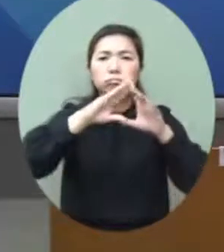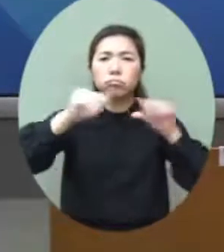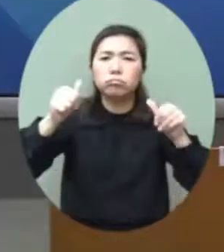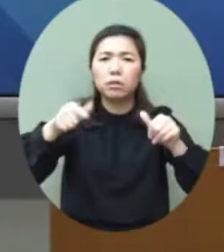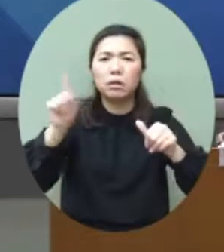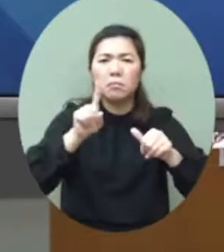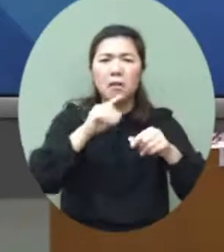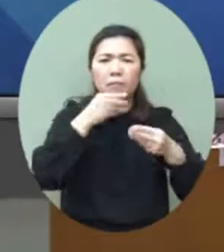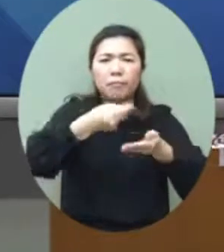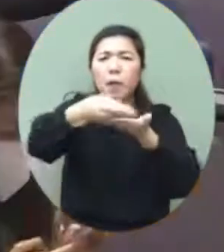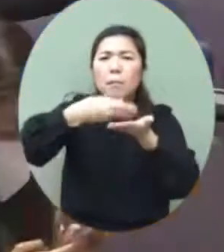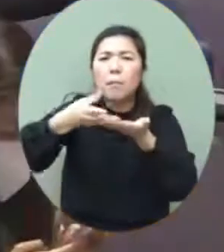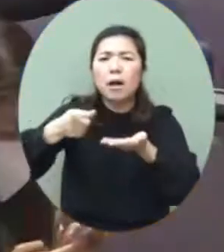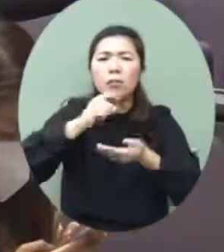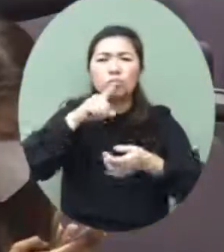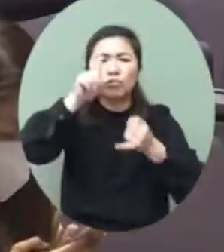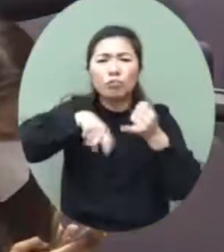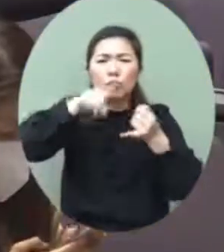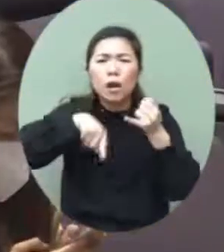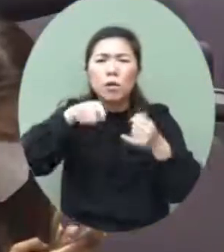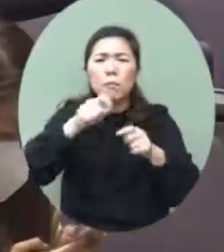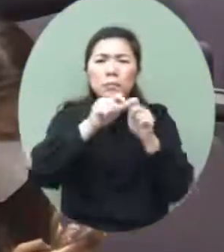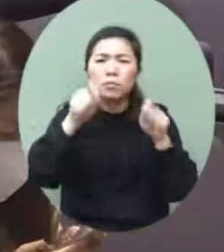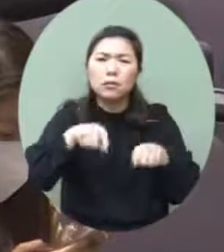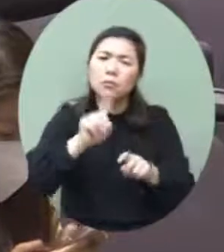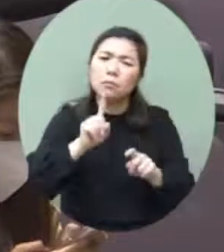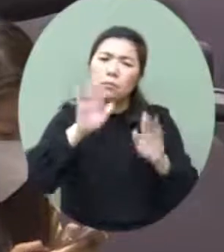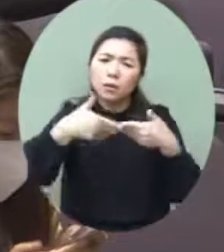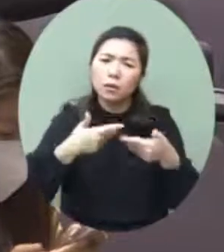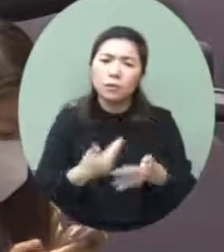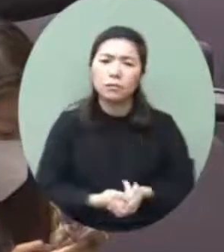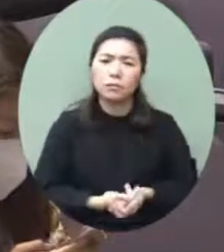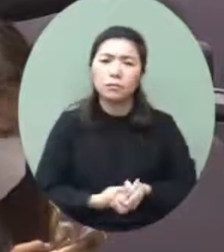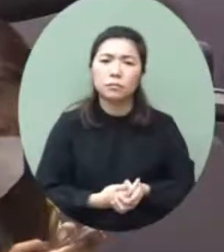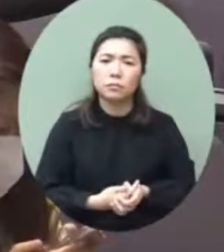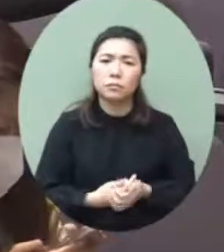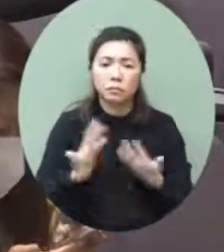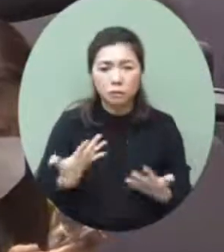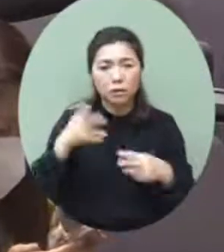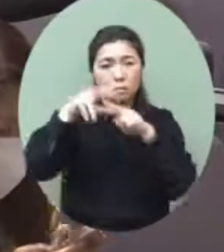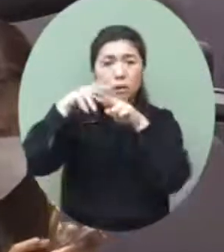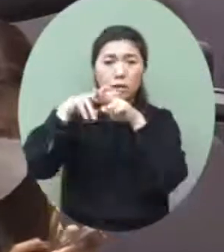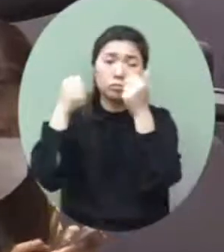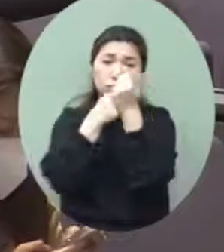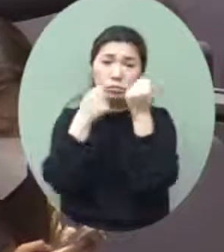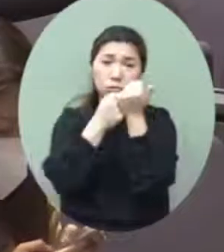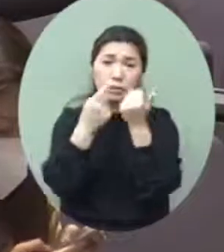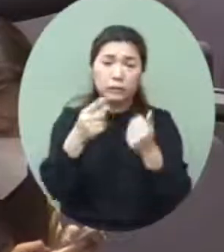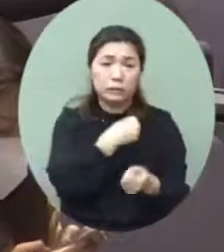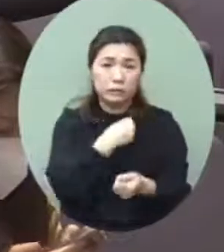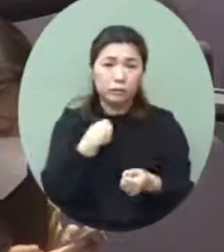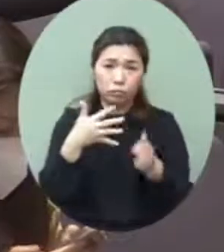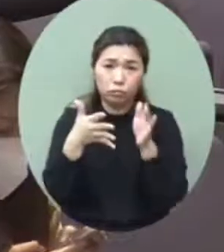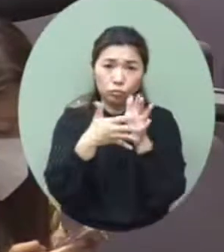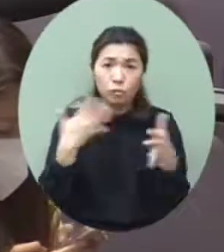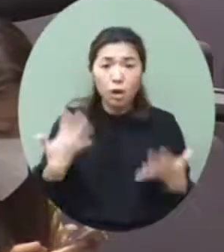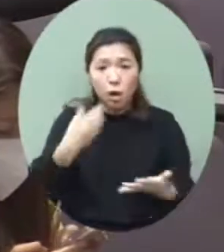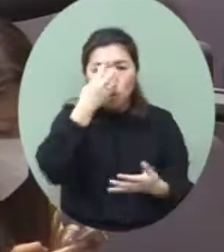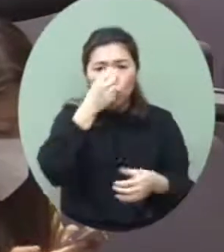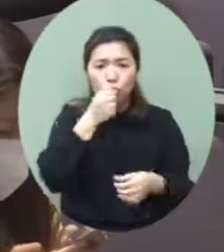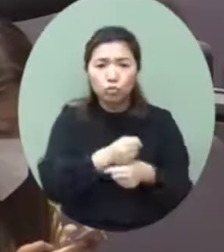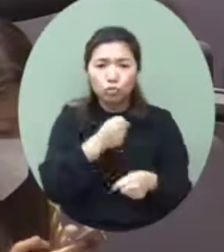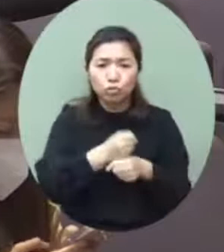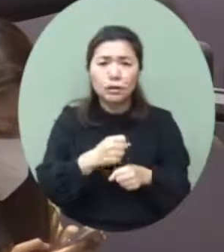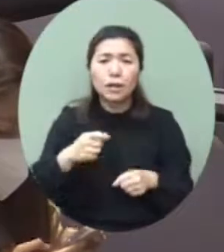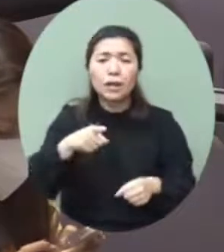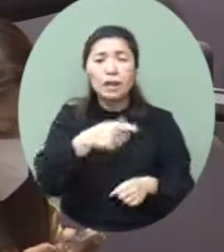can the SAL government tackle this issue of the of